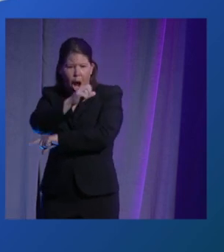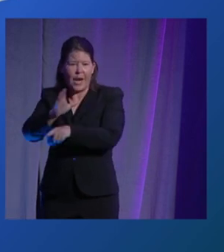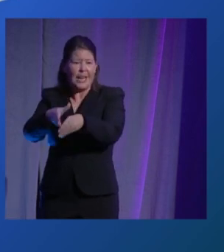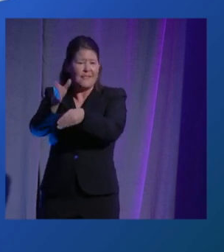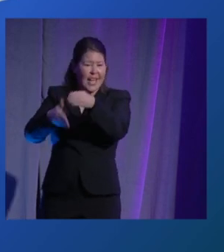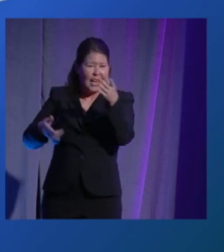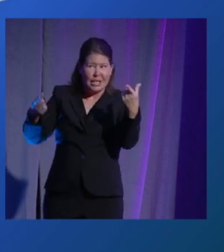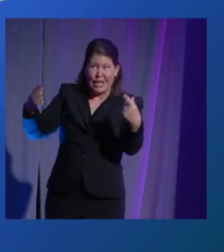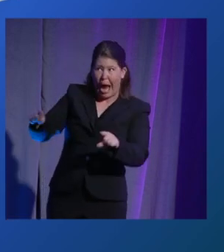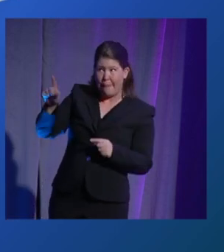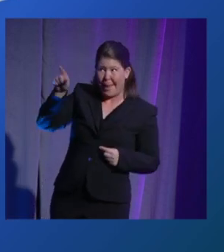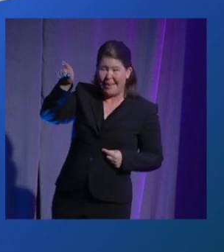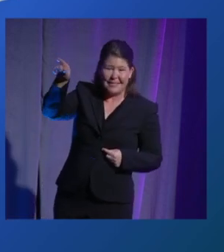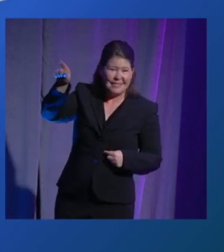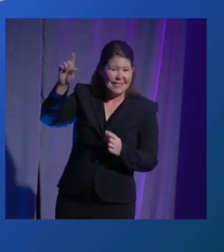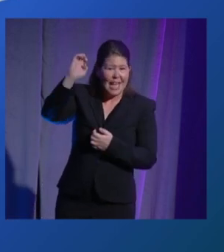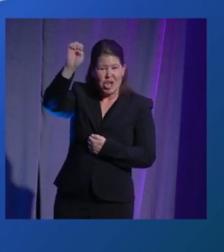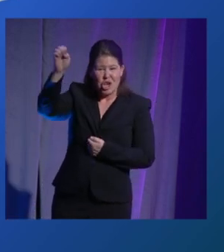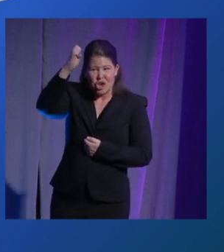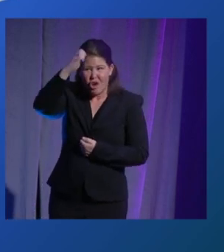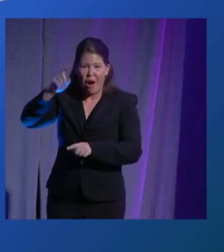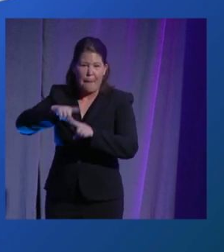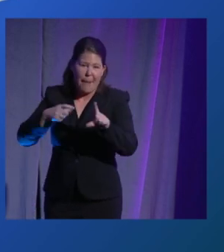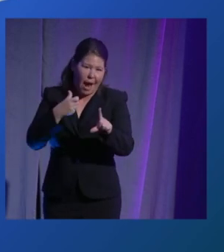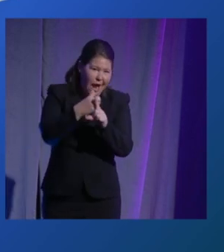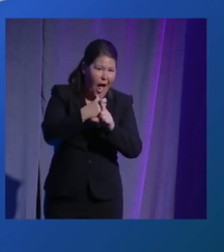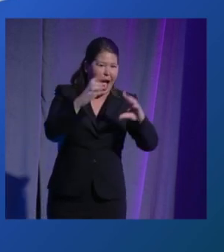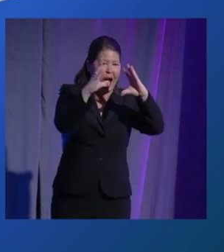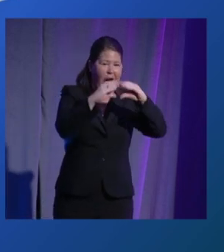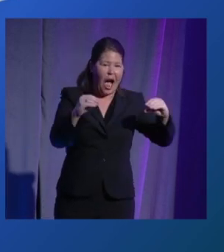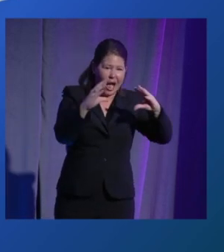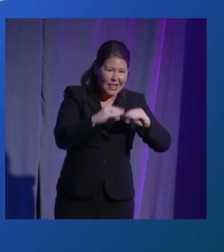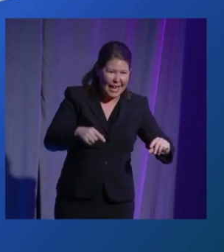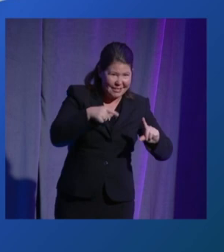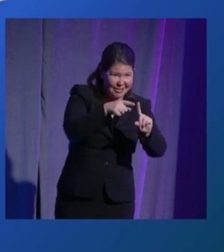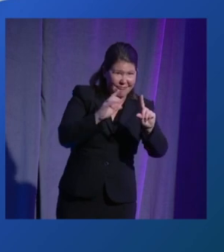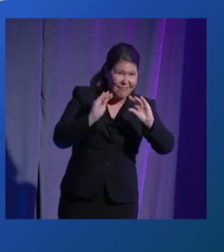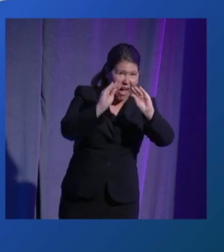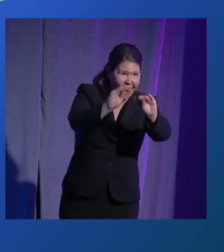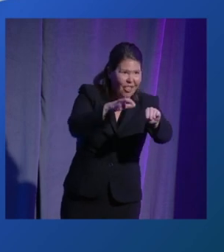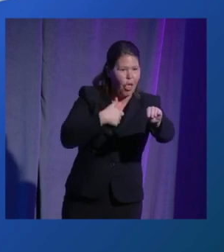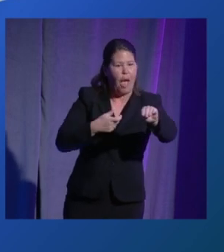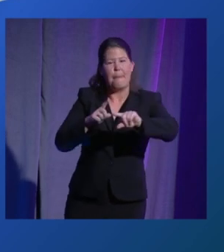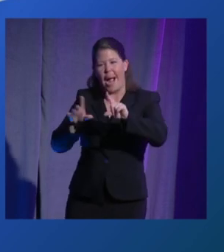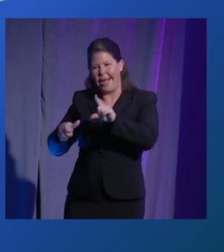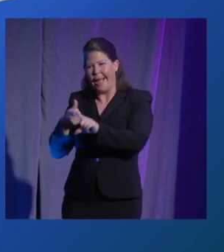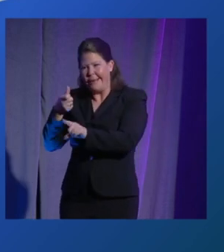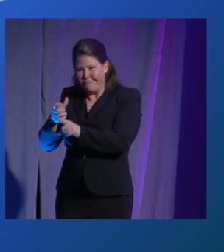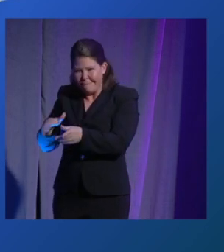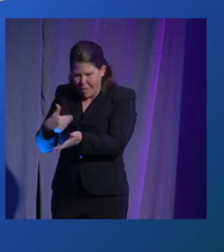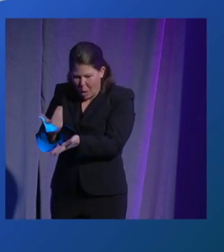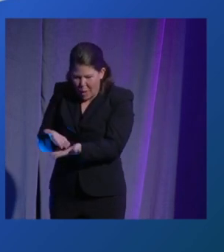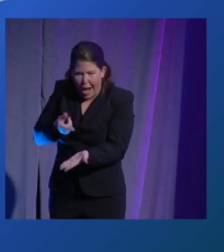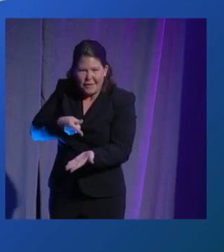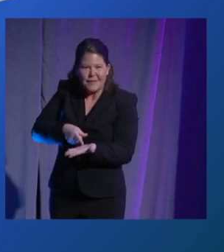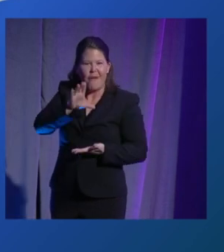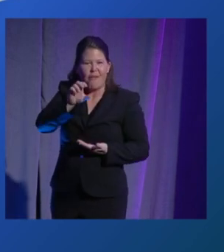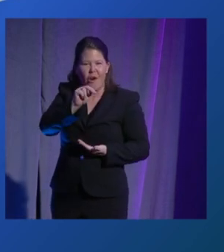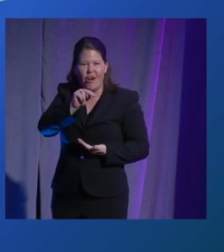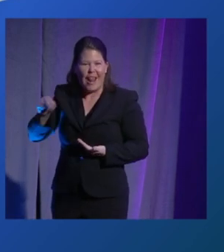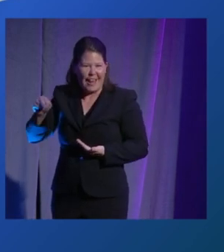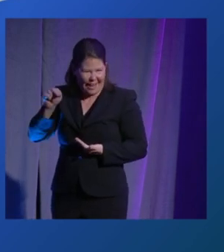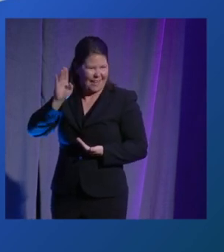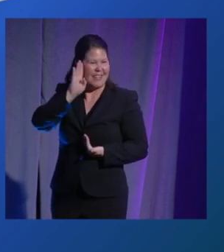Talent comes from Holland and it's all assembled in Connecticut and you know they don't like that that's that's spiraling out of the cycle of